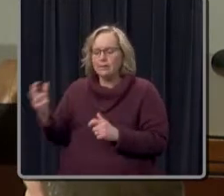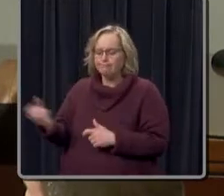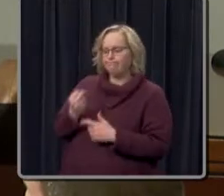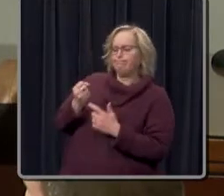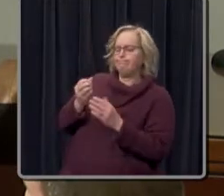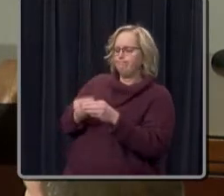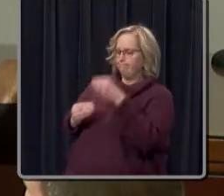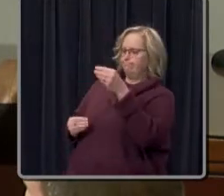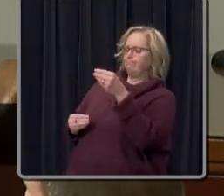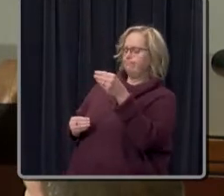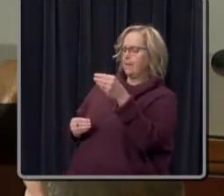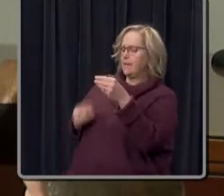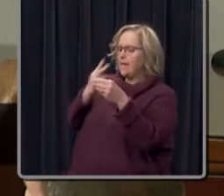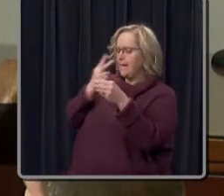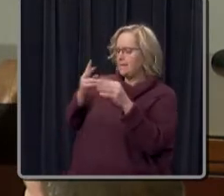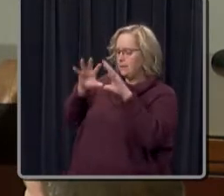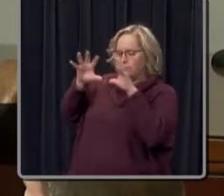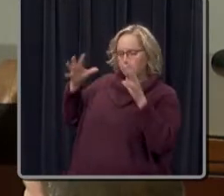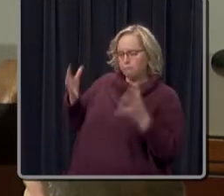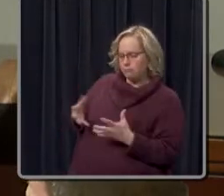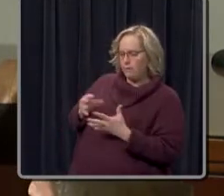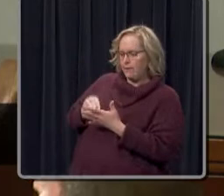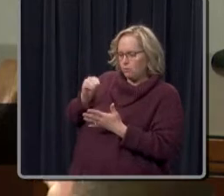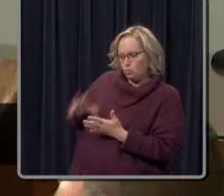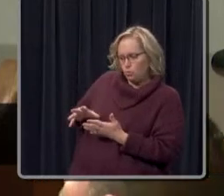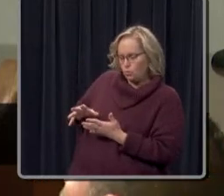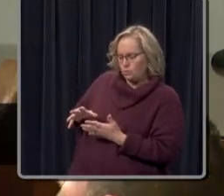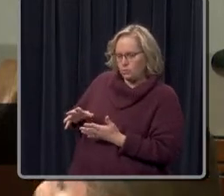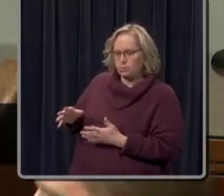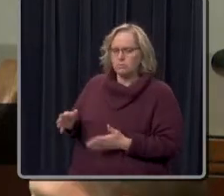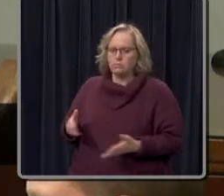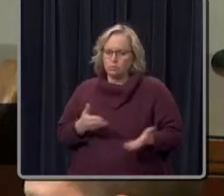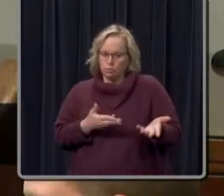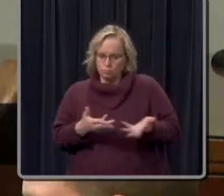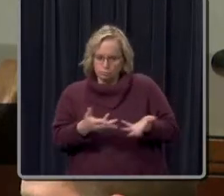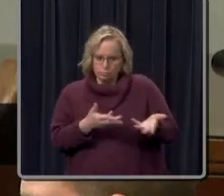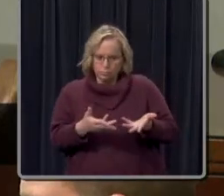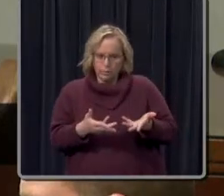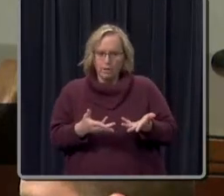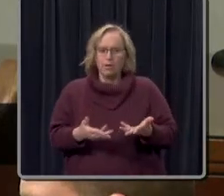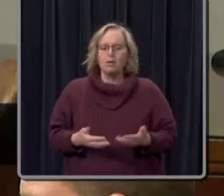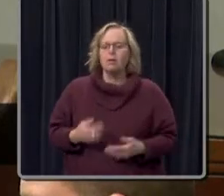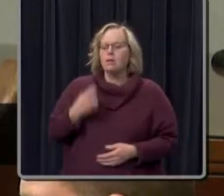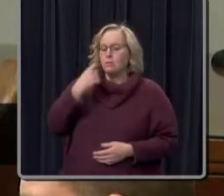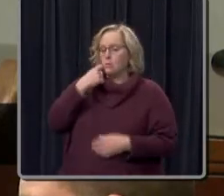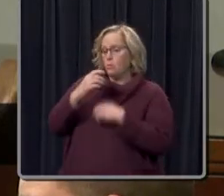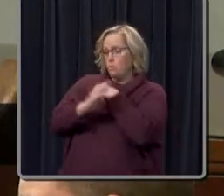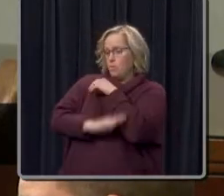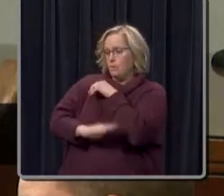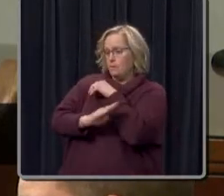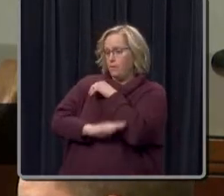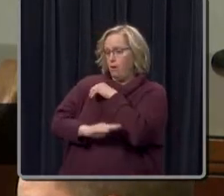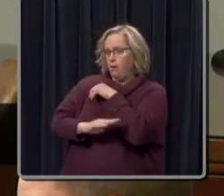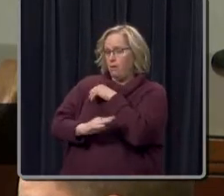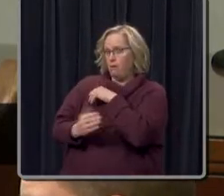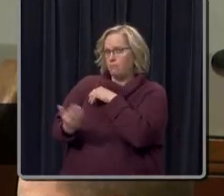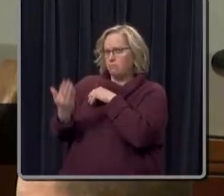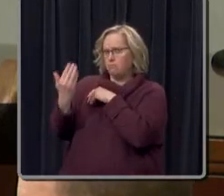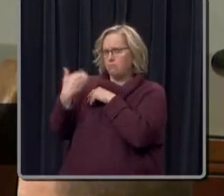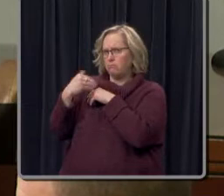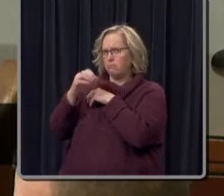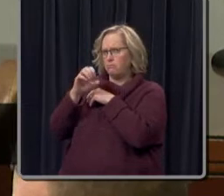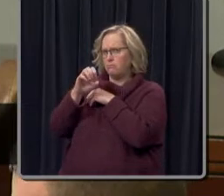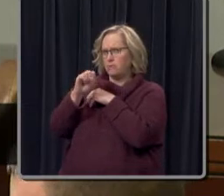big picture of knowing a student that they're talking about. And so this fall in September,